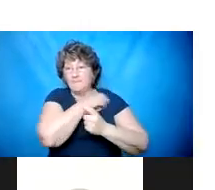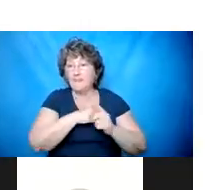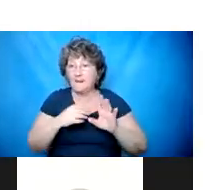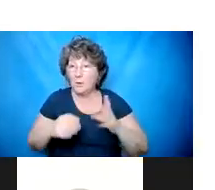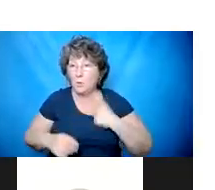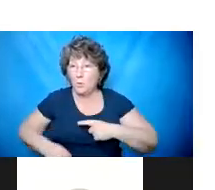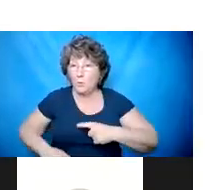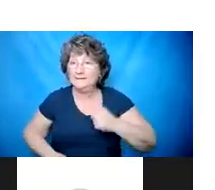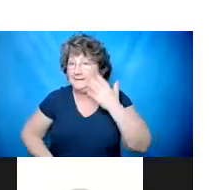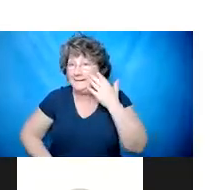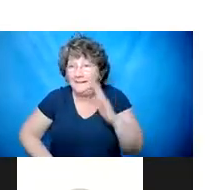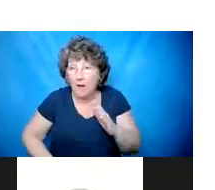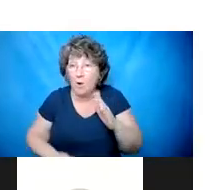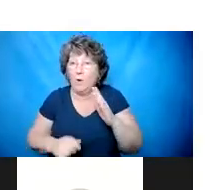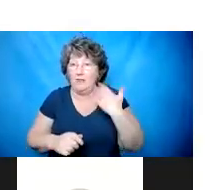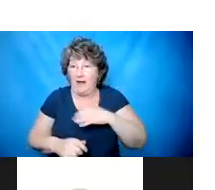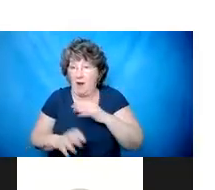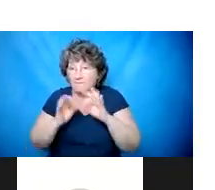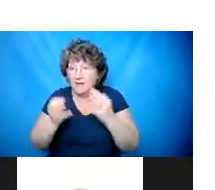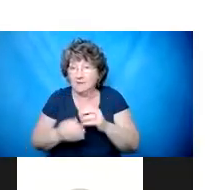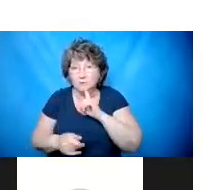what the families we serve went through.